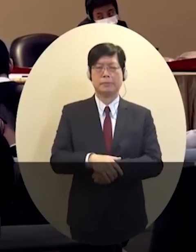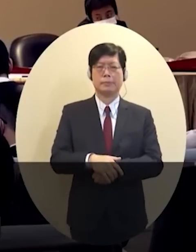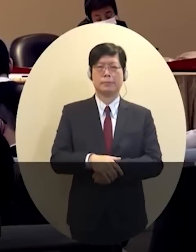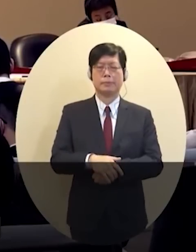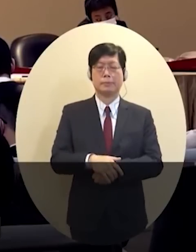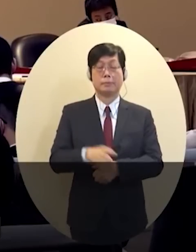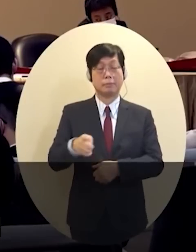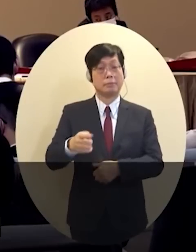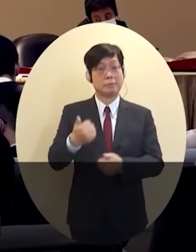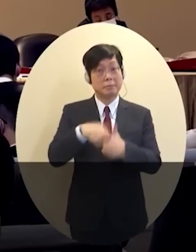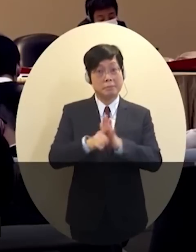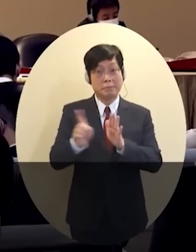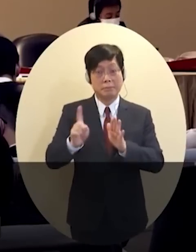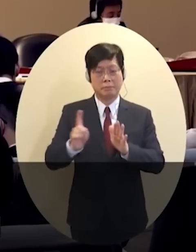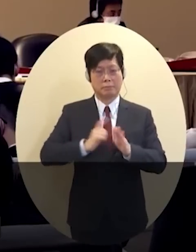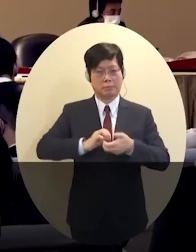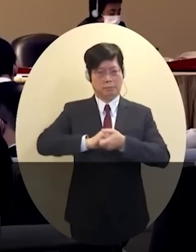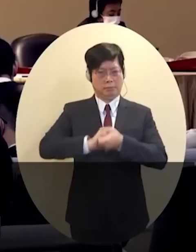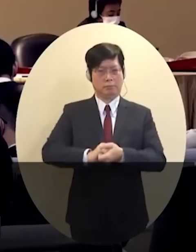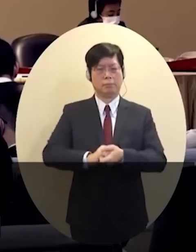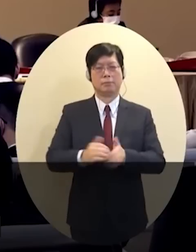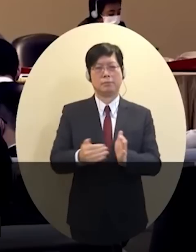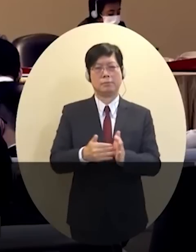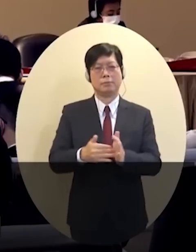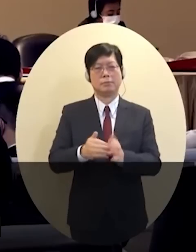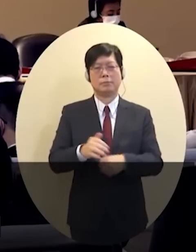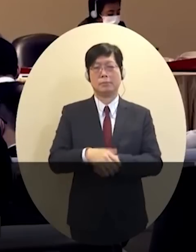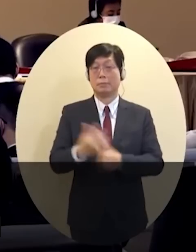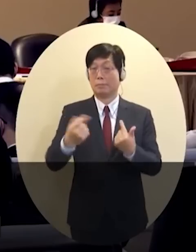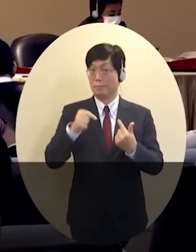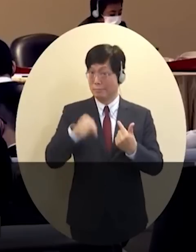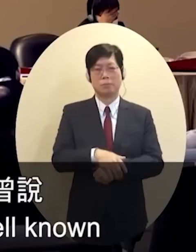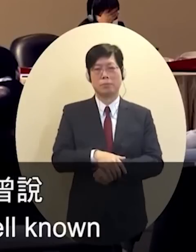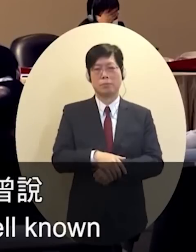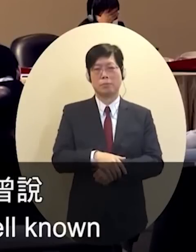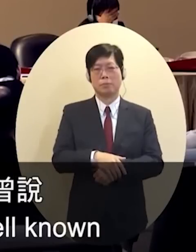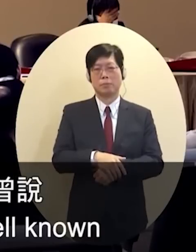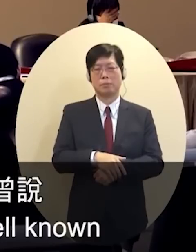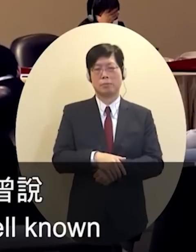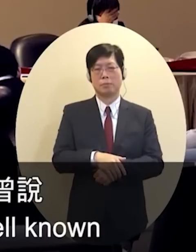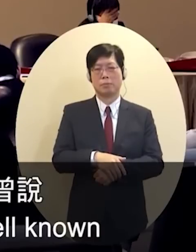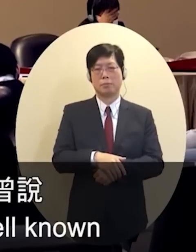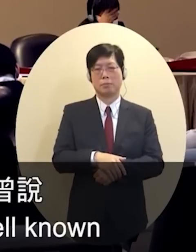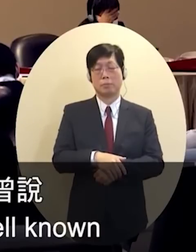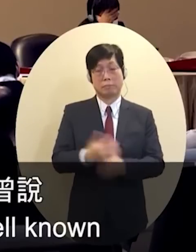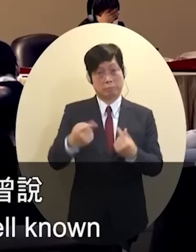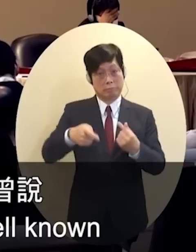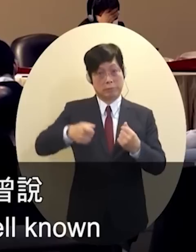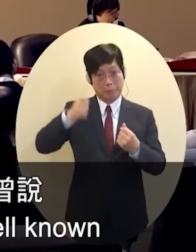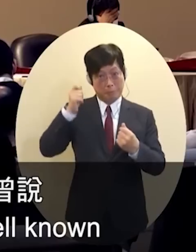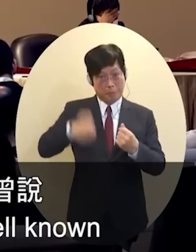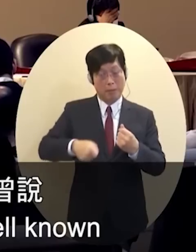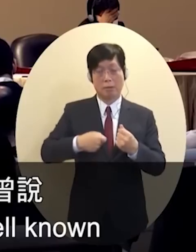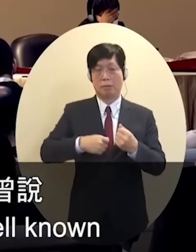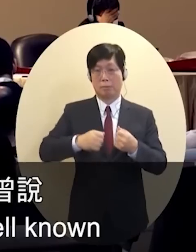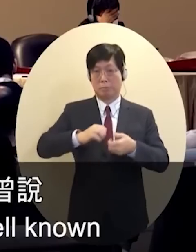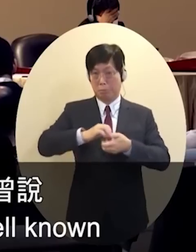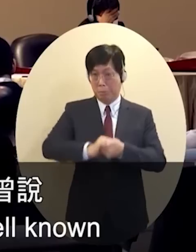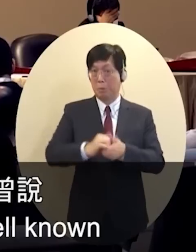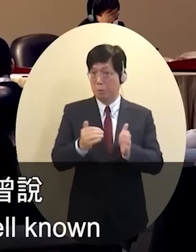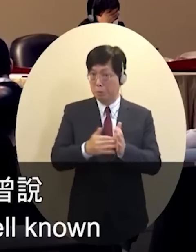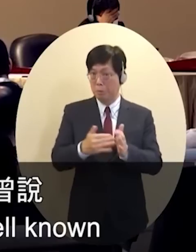idea of how the case should be decided. I recall, I think